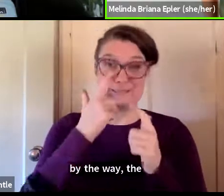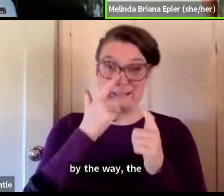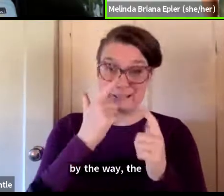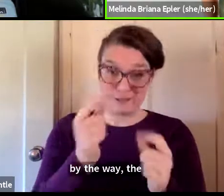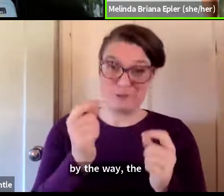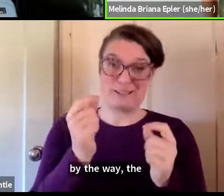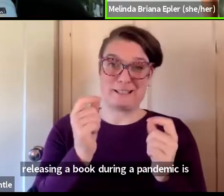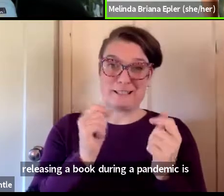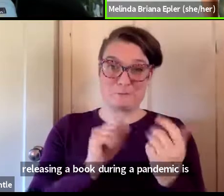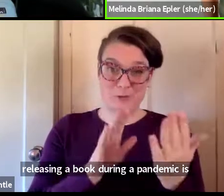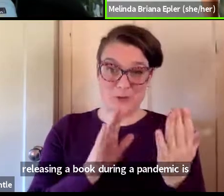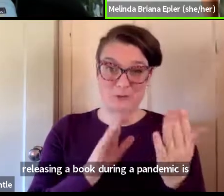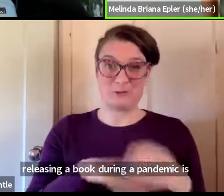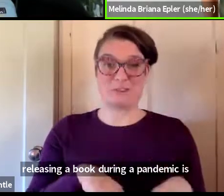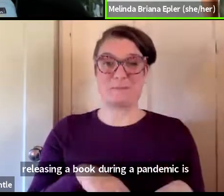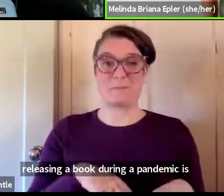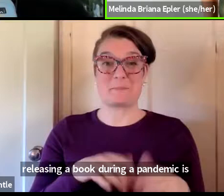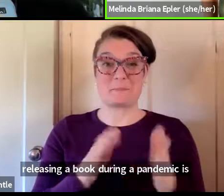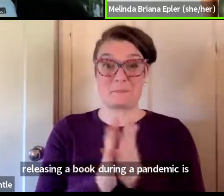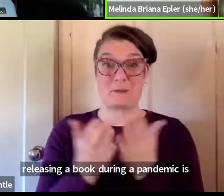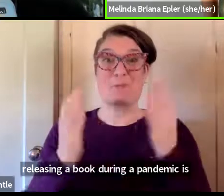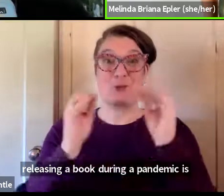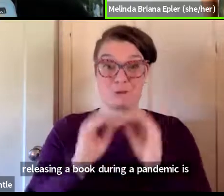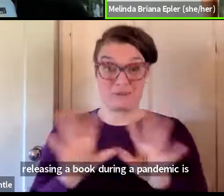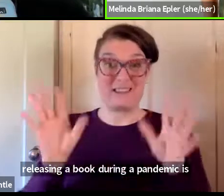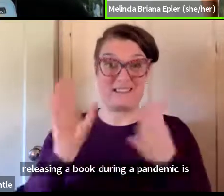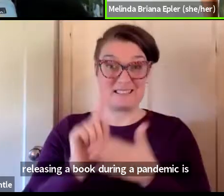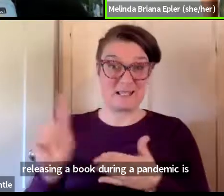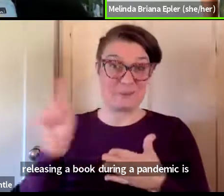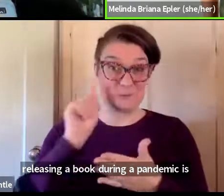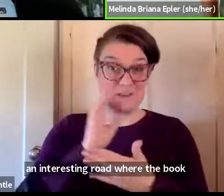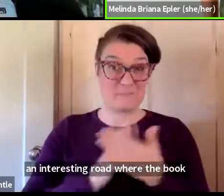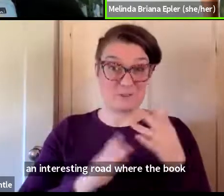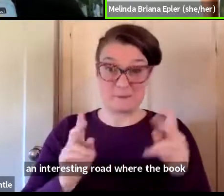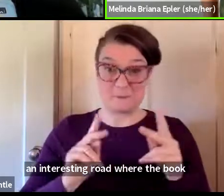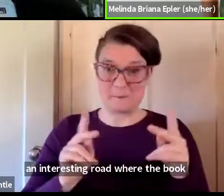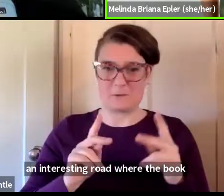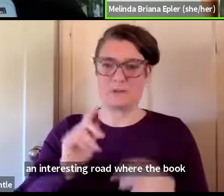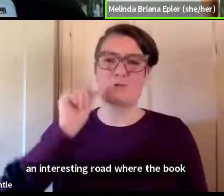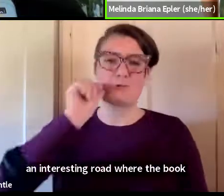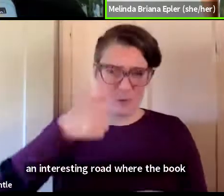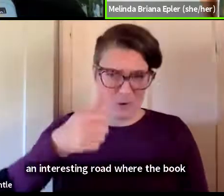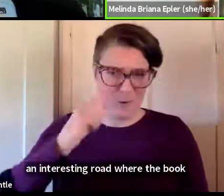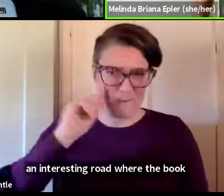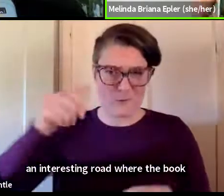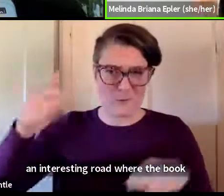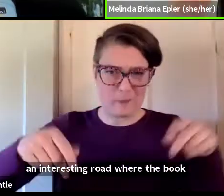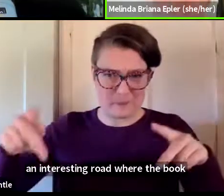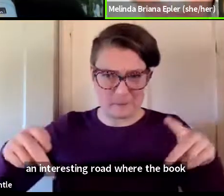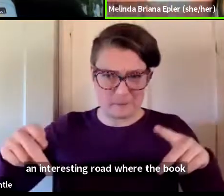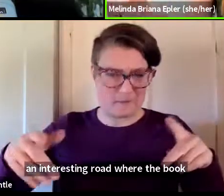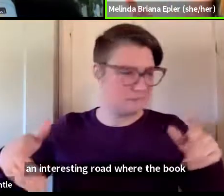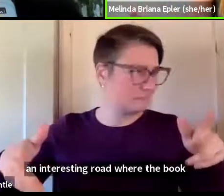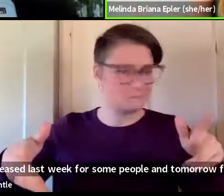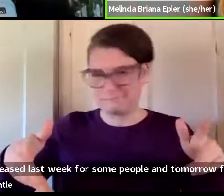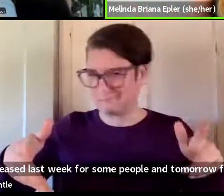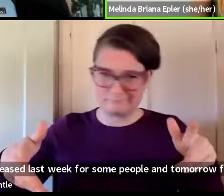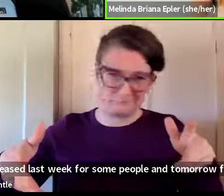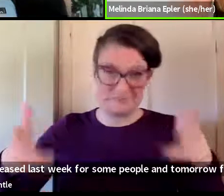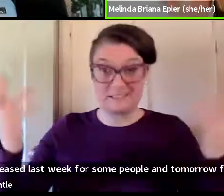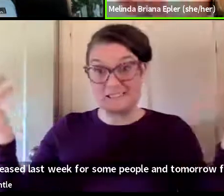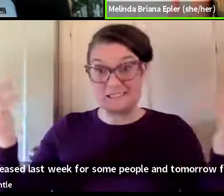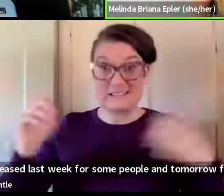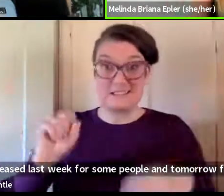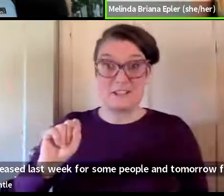where the book is released last week for some people and tomorrow for others, and so it is just the supply